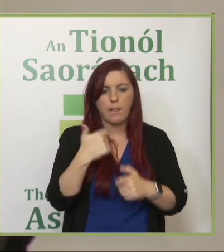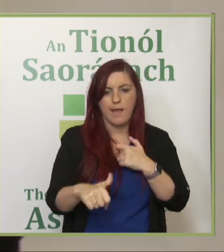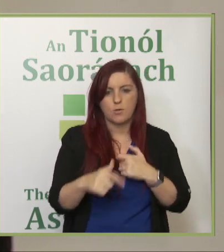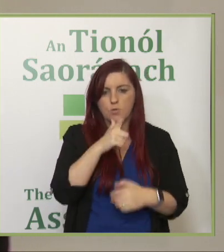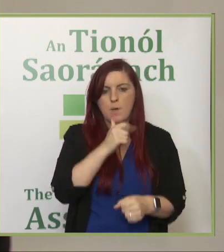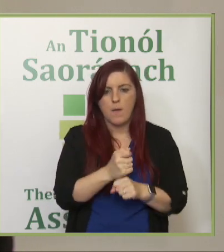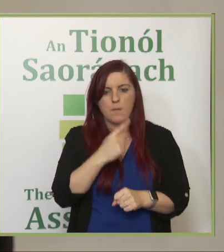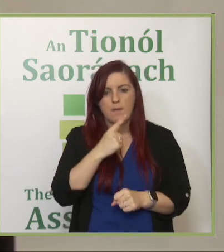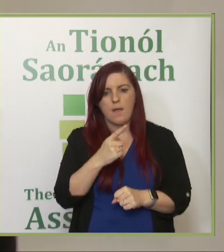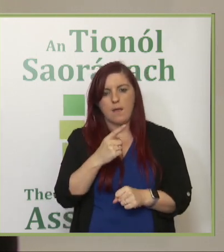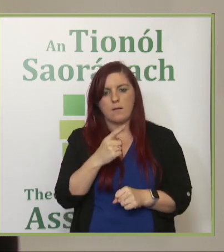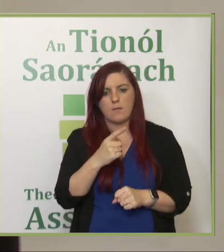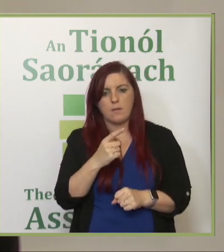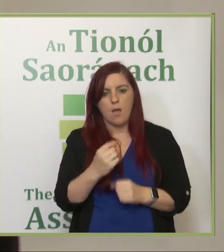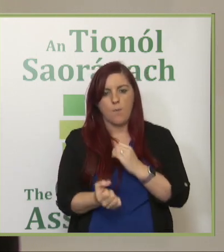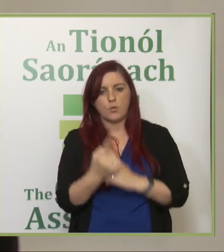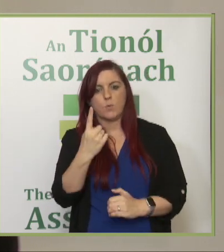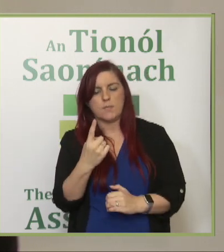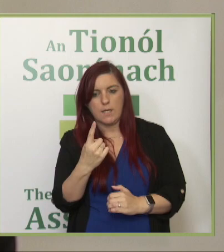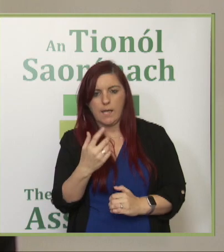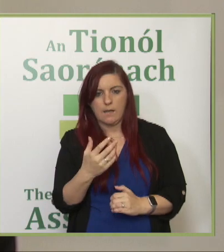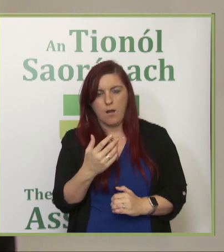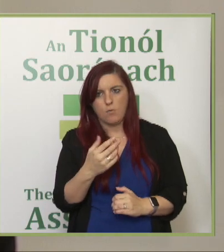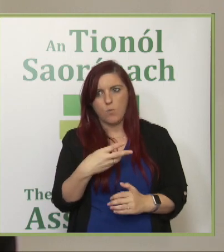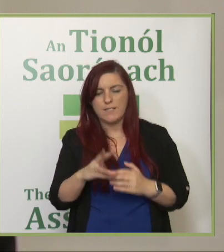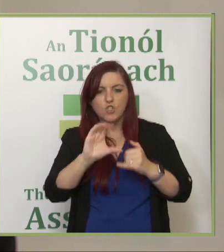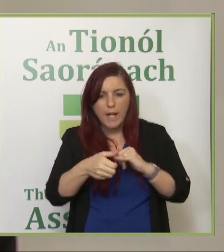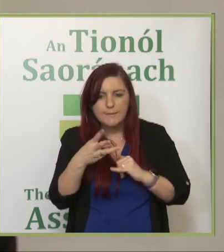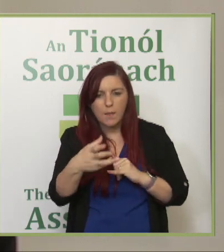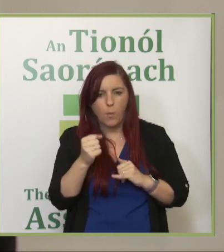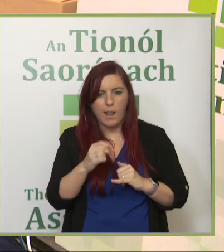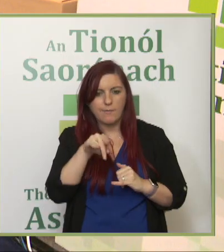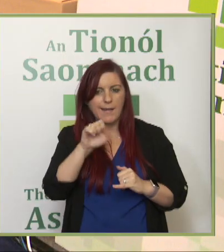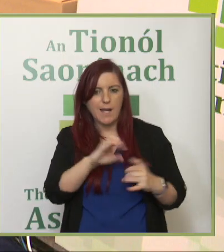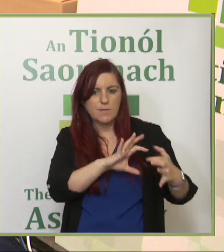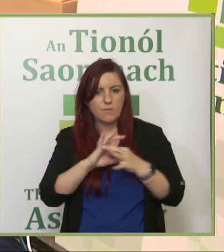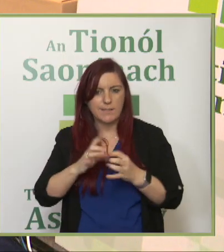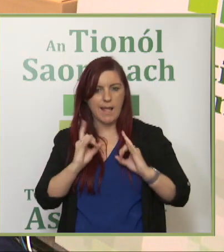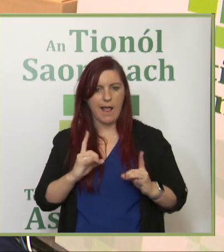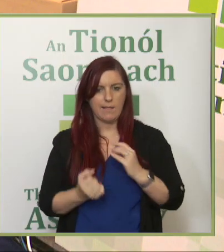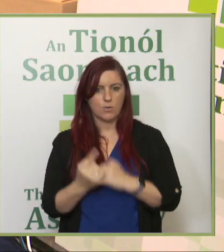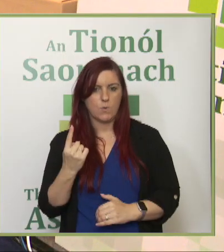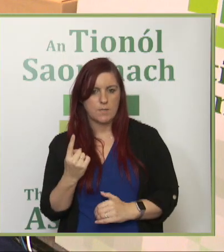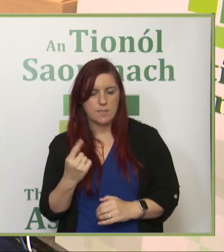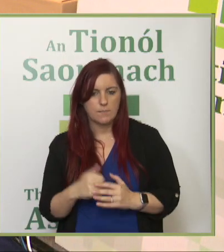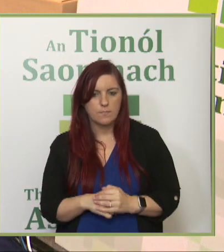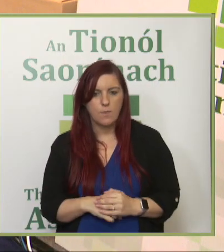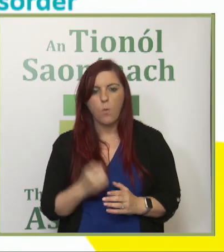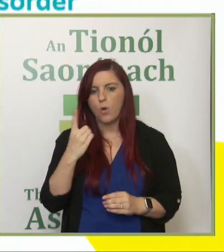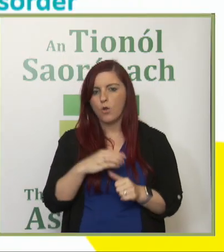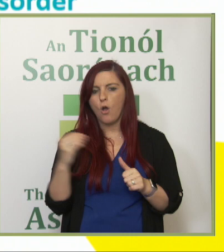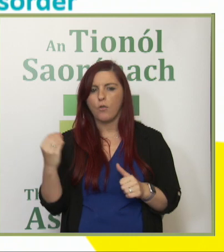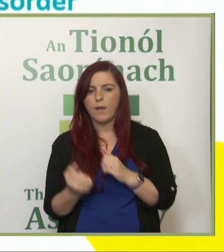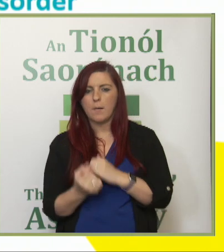them experiencing cannabis-related health problems. And one of the adverse health effects of cannabis use